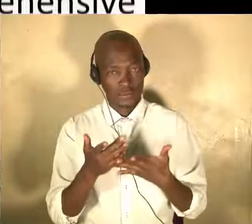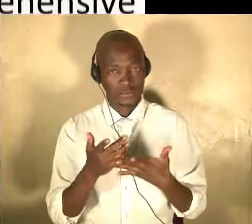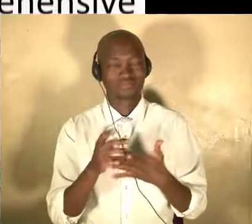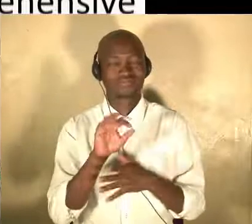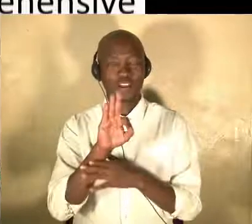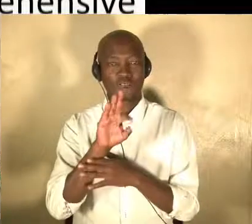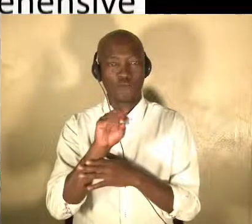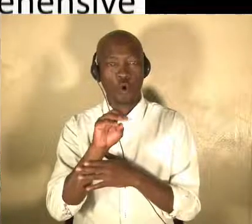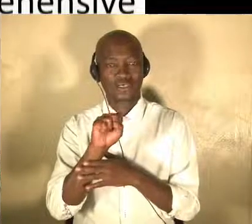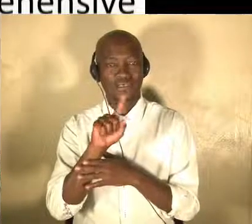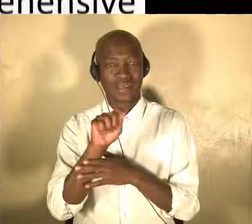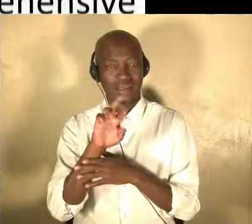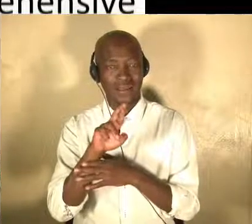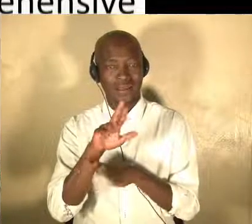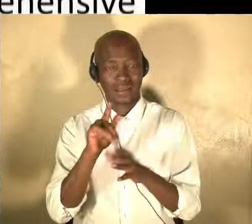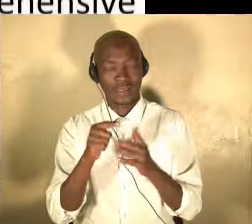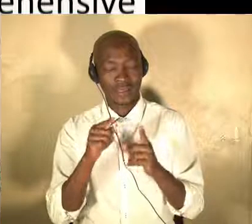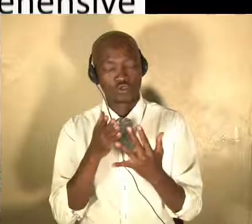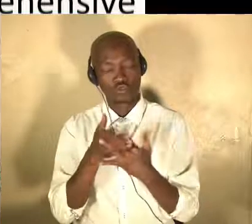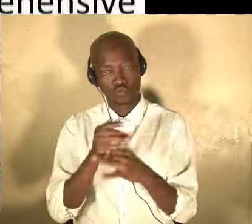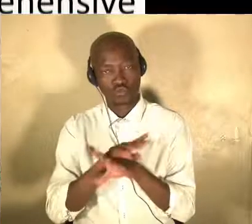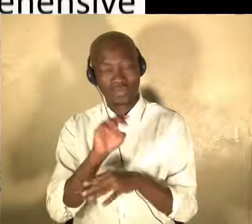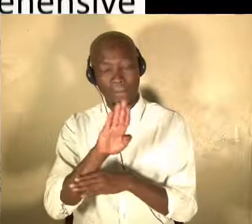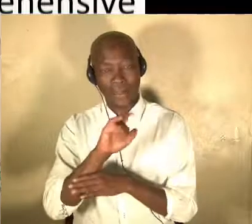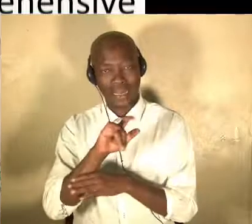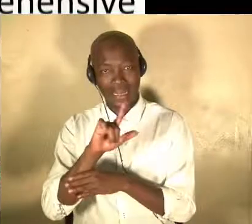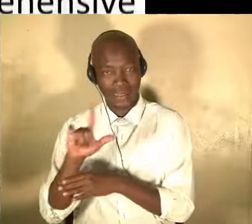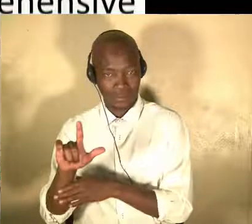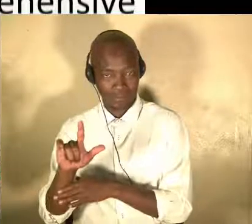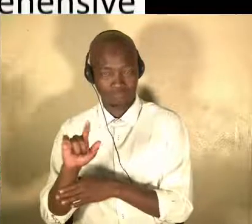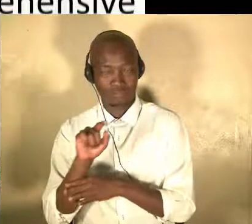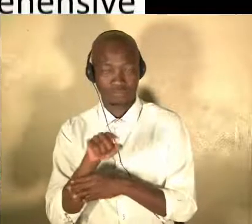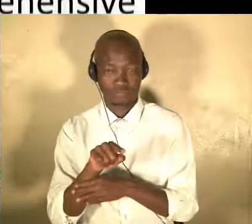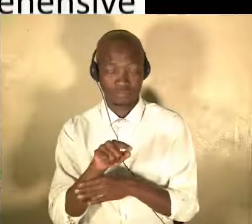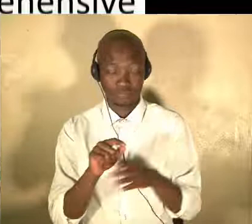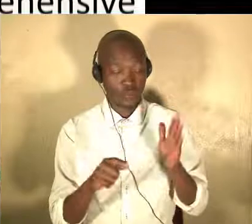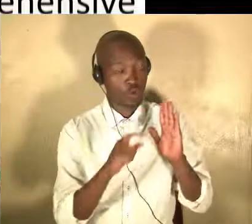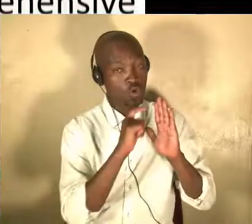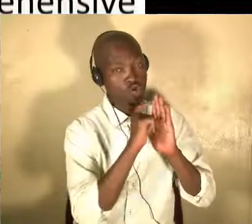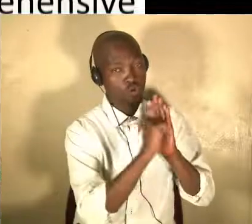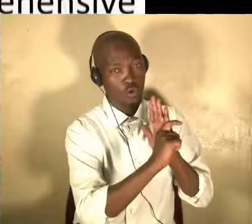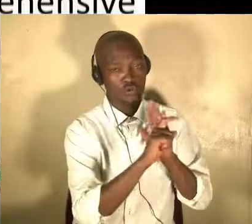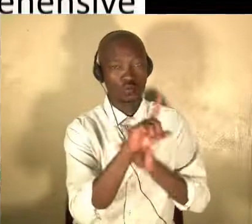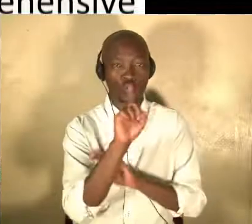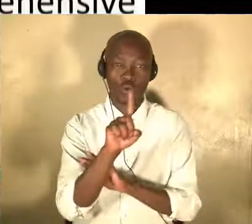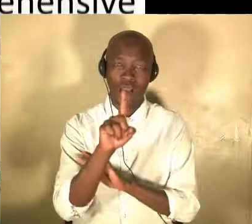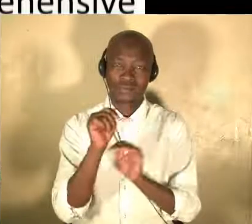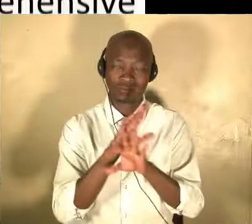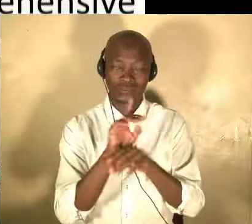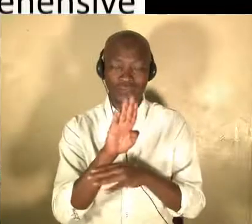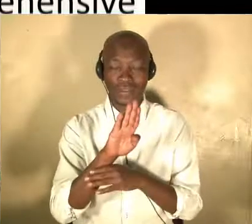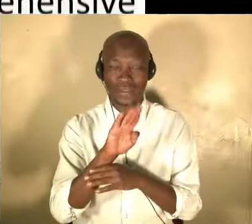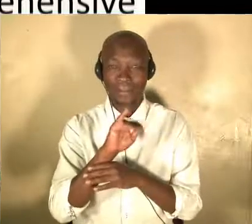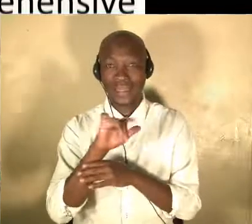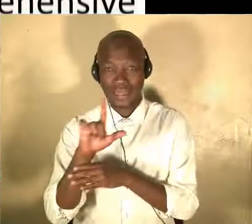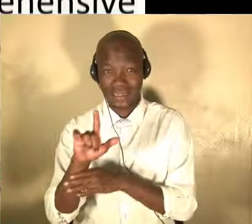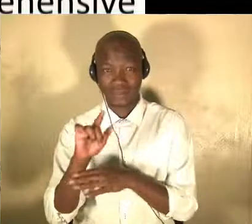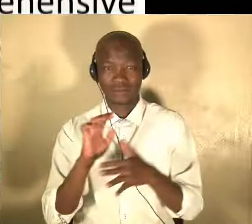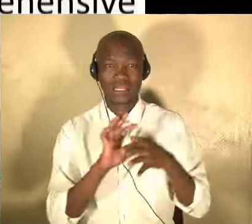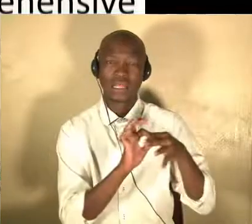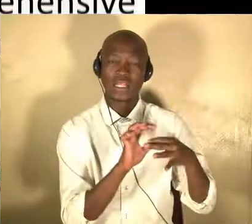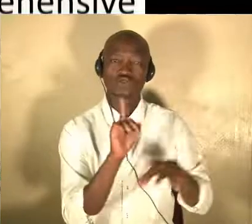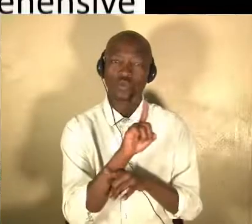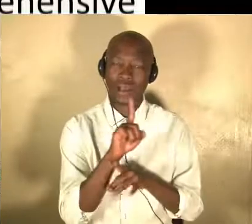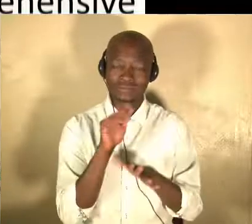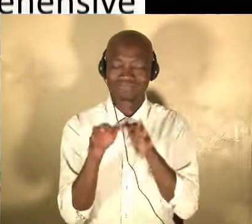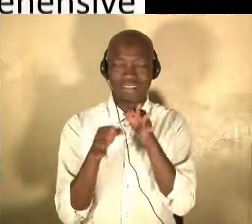provisions of this bill. Now, Clause 1 of the bill relates to the definitions, as I've